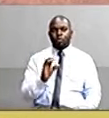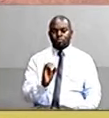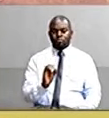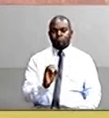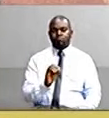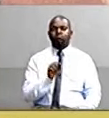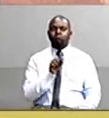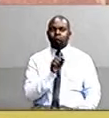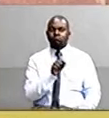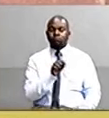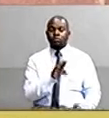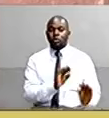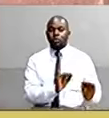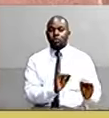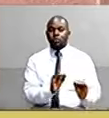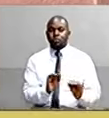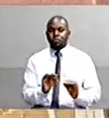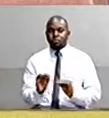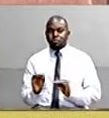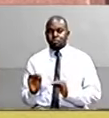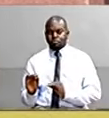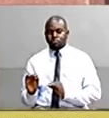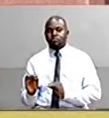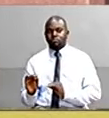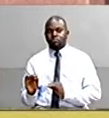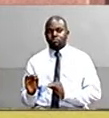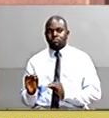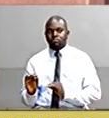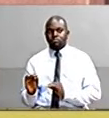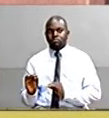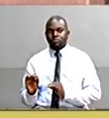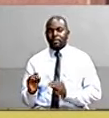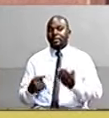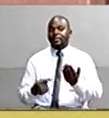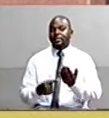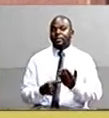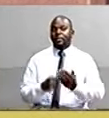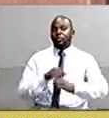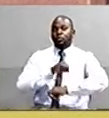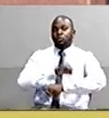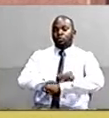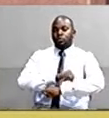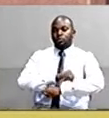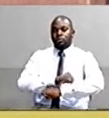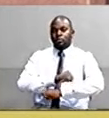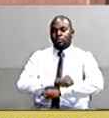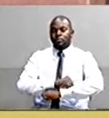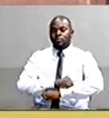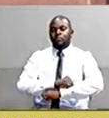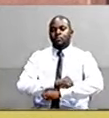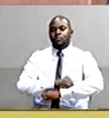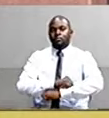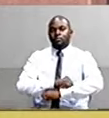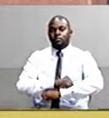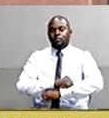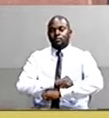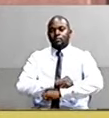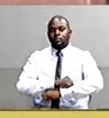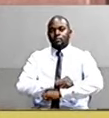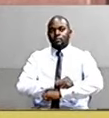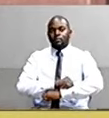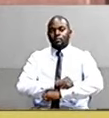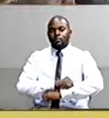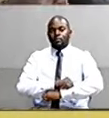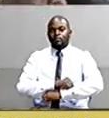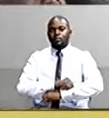And from Kagogo we walked from the technical school, which is a